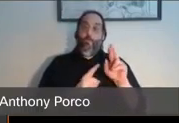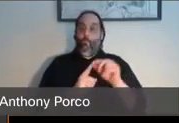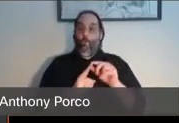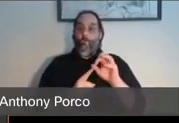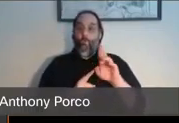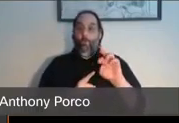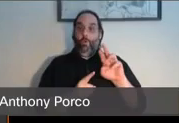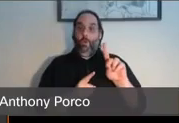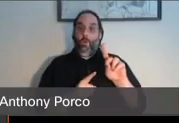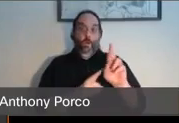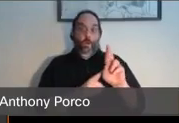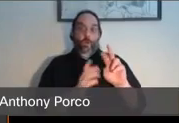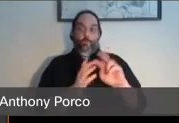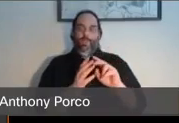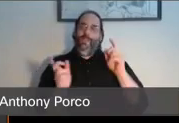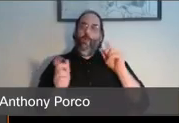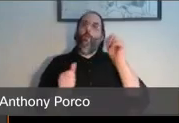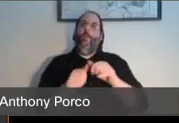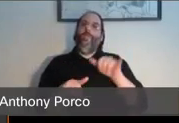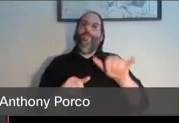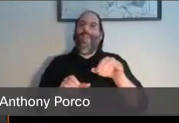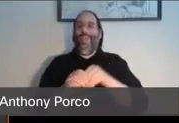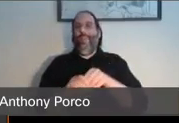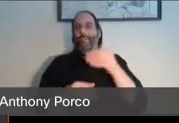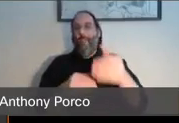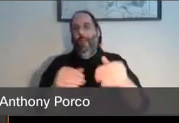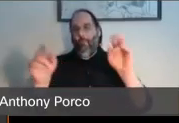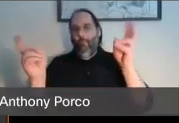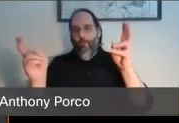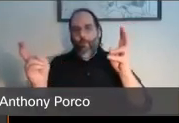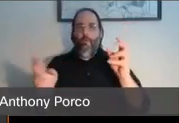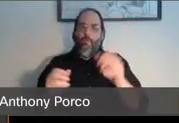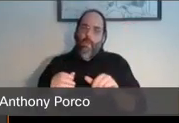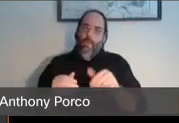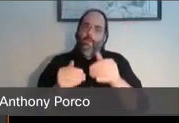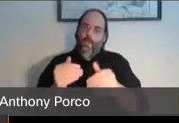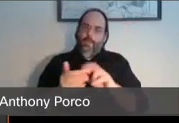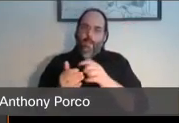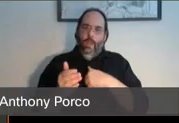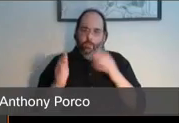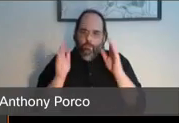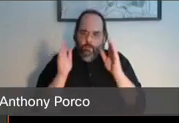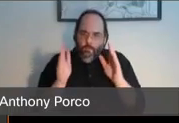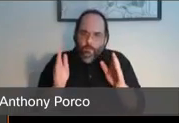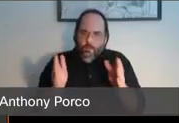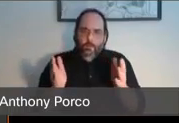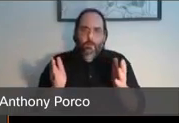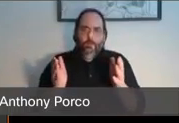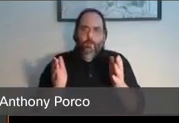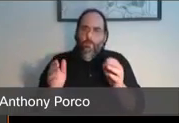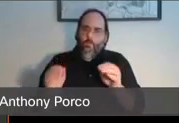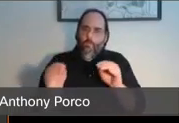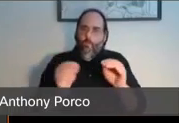forward refers to remember to stay in step. So staying in step is an orientation and mobility term. And